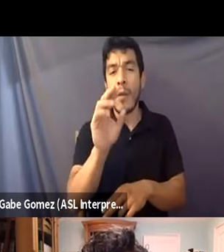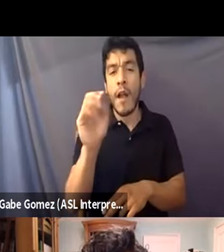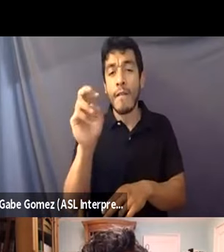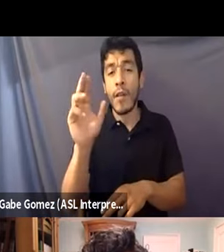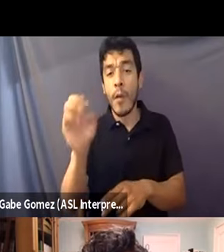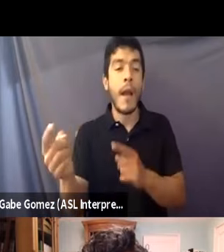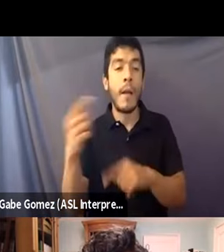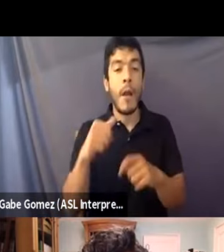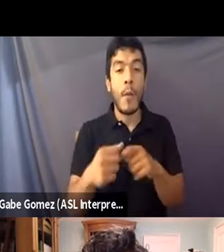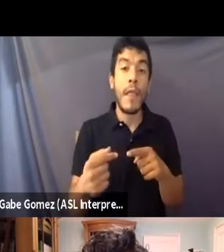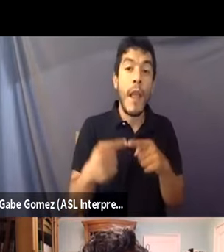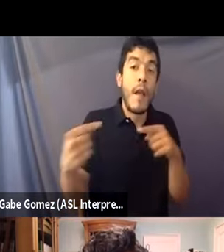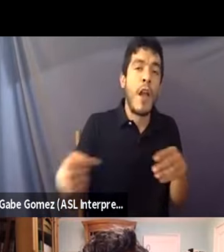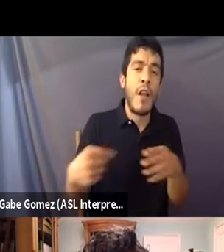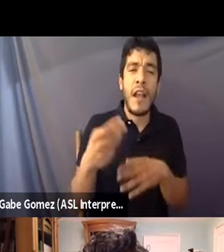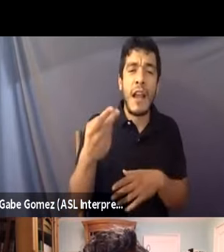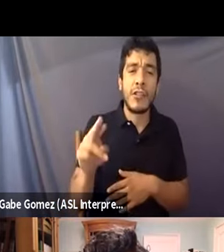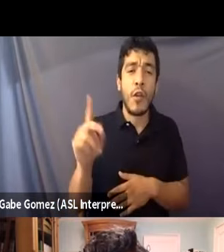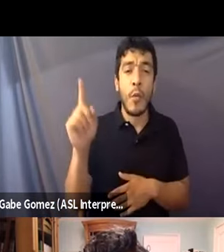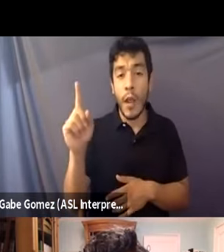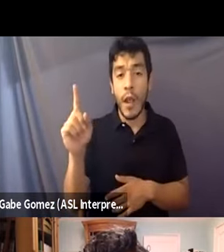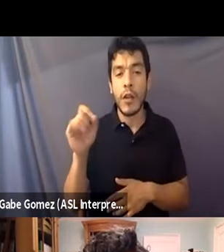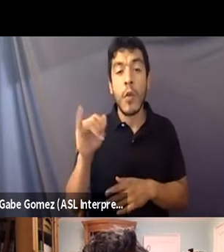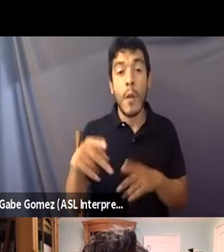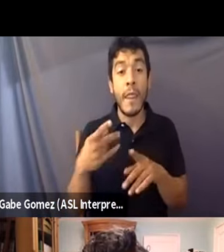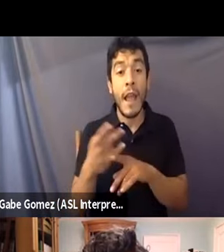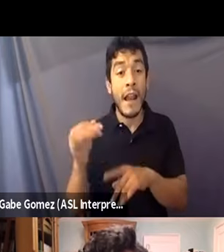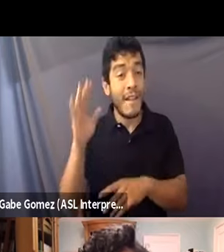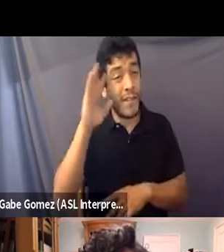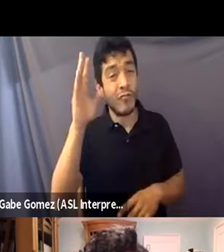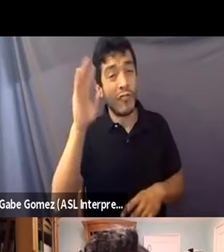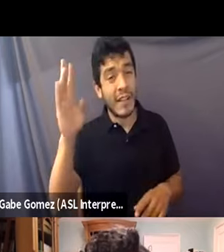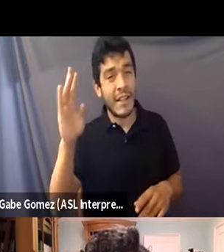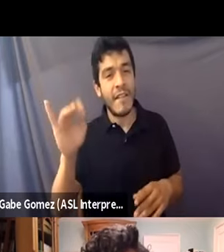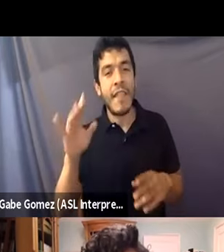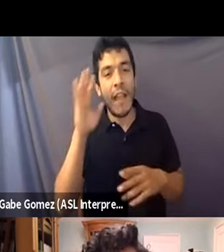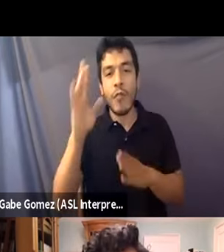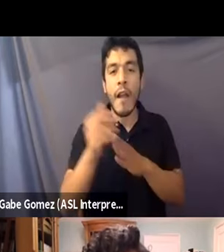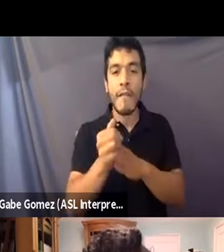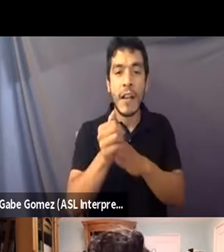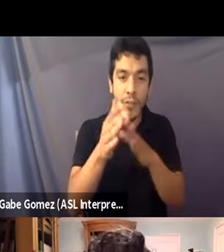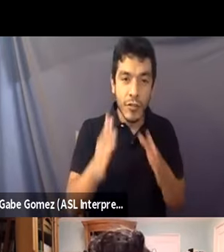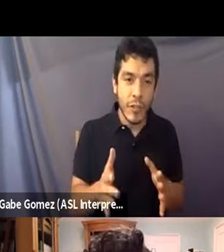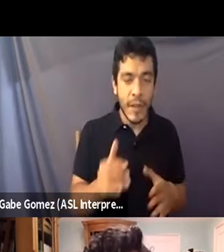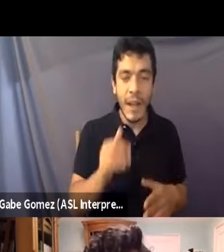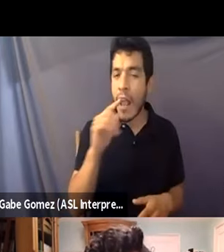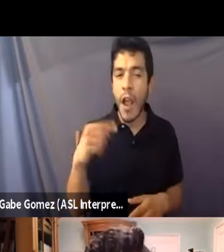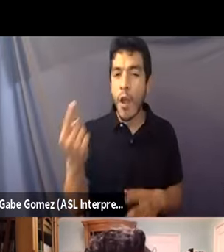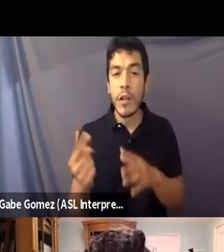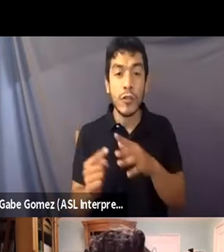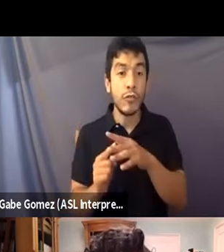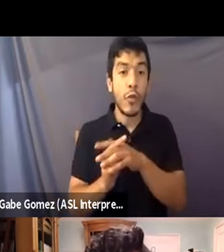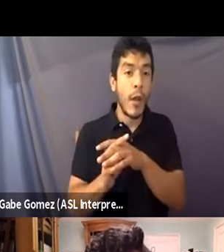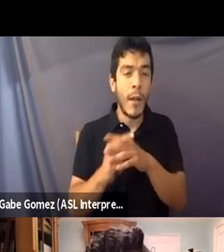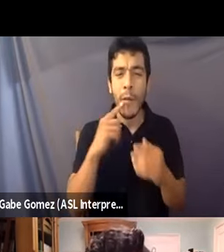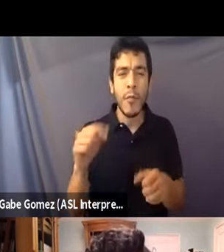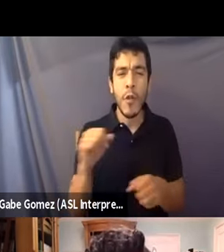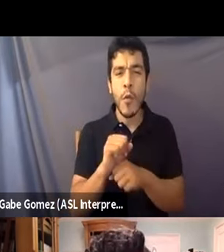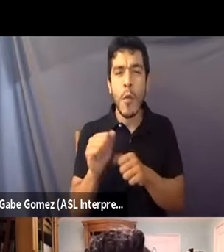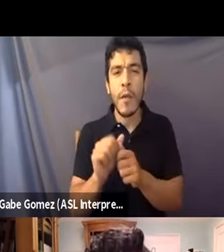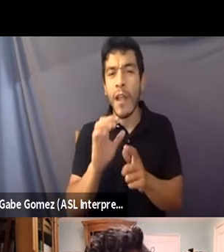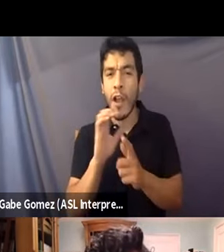of HR-1, right? So like the kind of creativity, the creative leadership, not only showing up because we work with cultural workers,